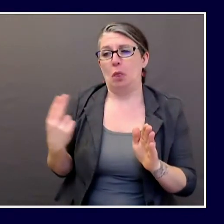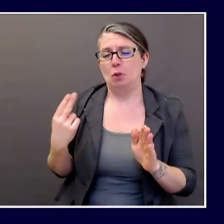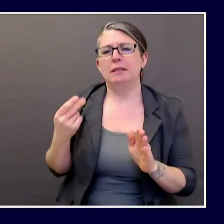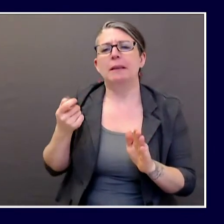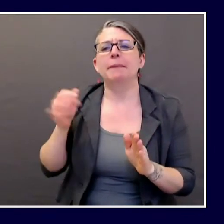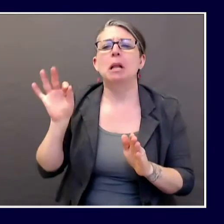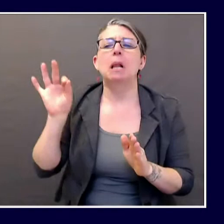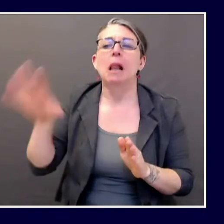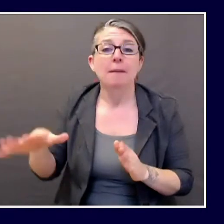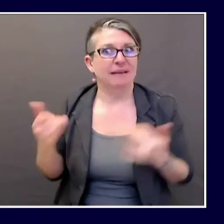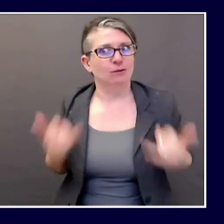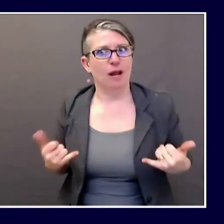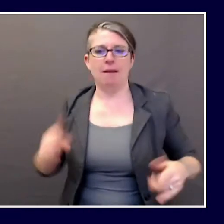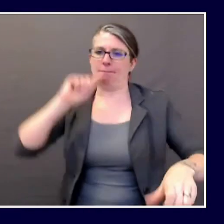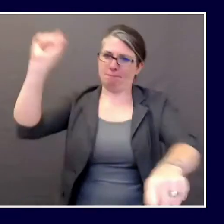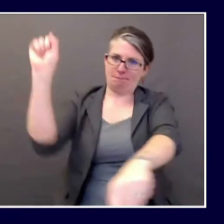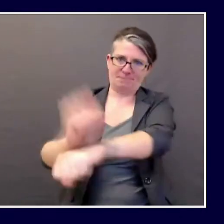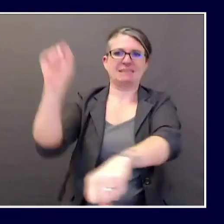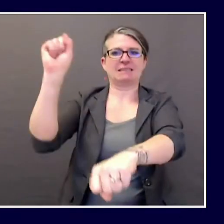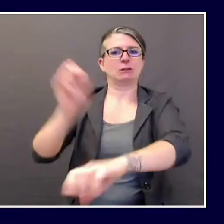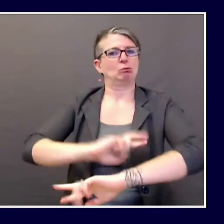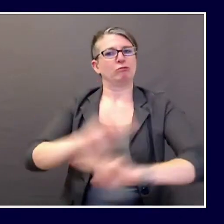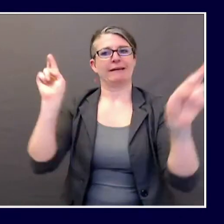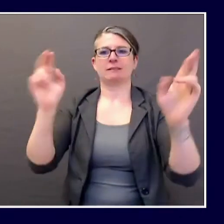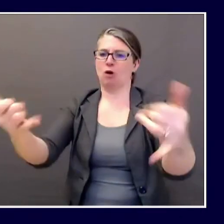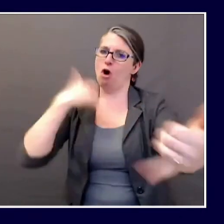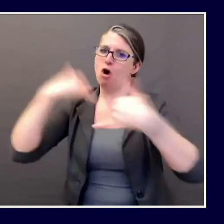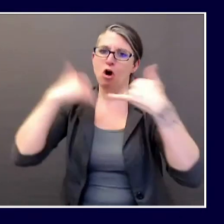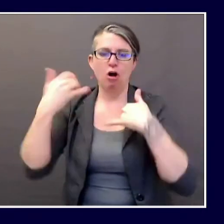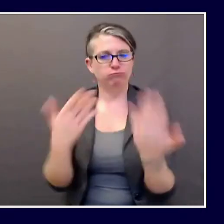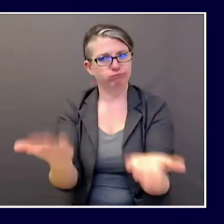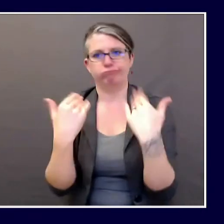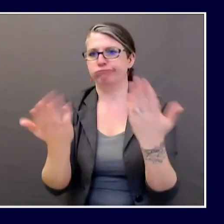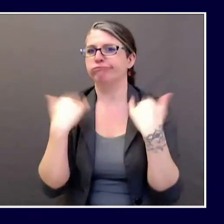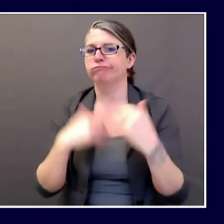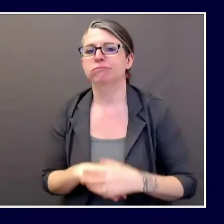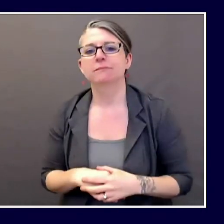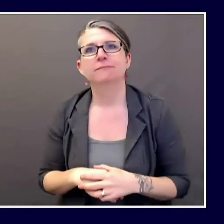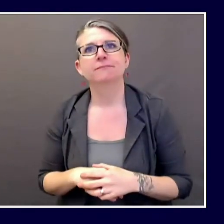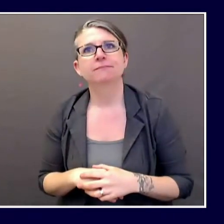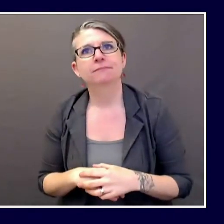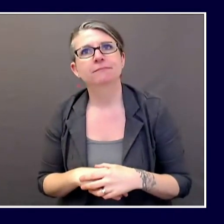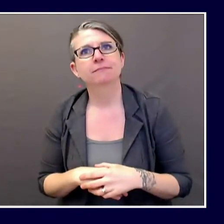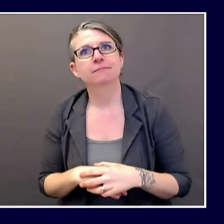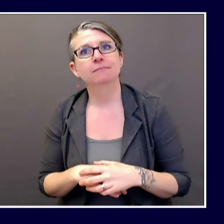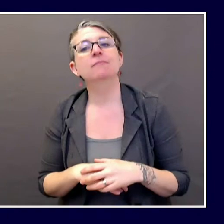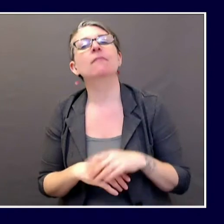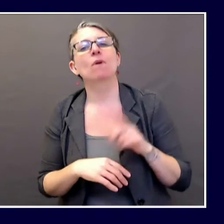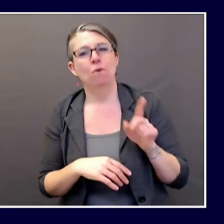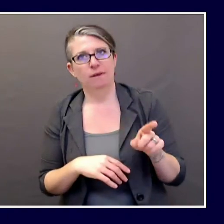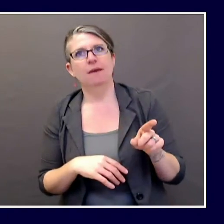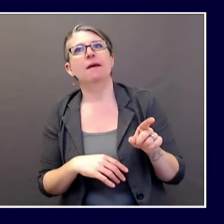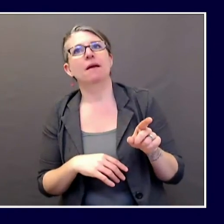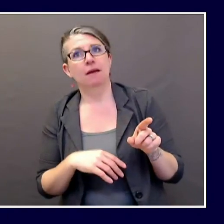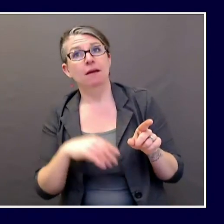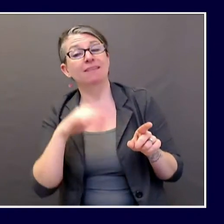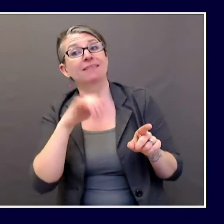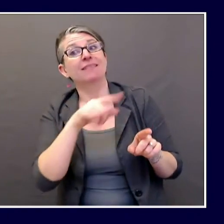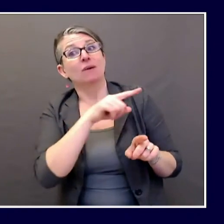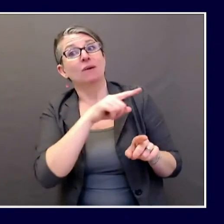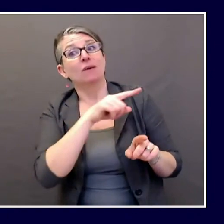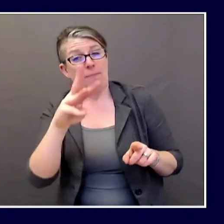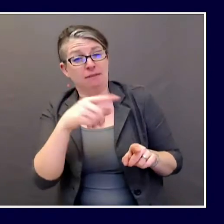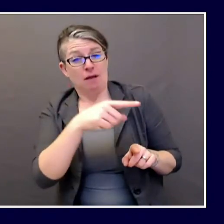know that the vaccination tracking system went down today, but can you give us any indication of what might be coming our way, and more